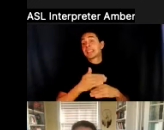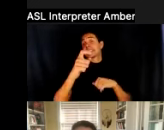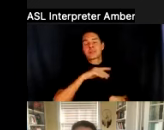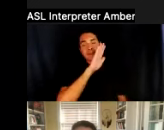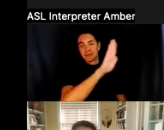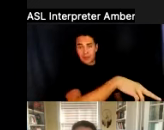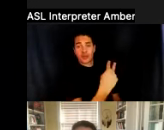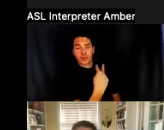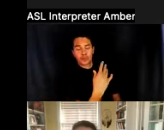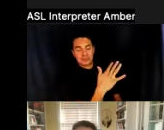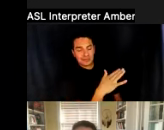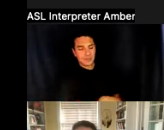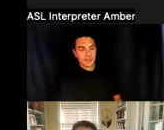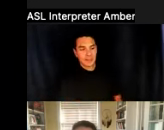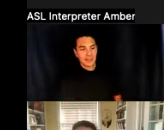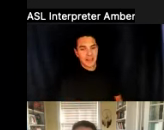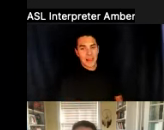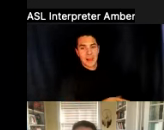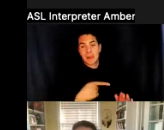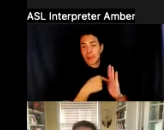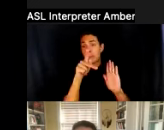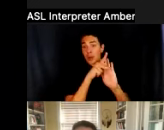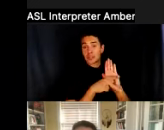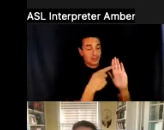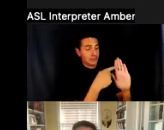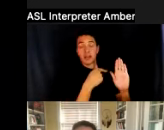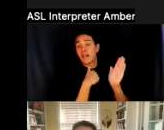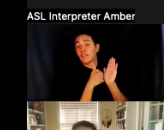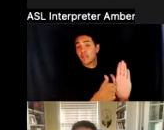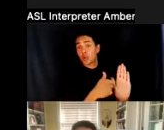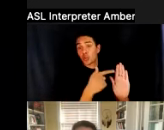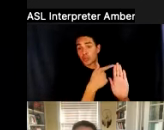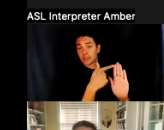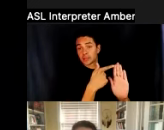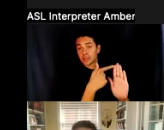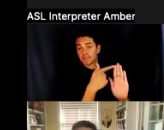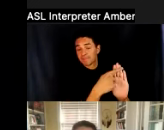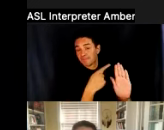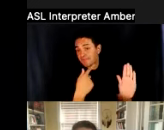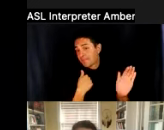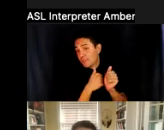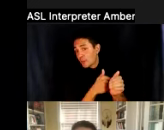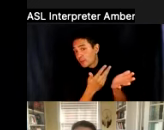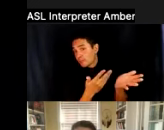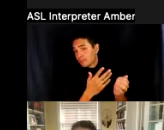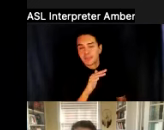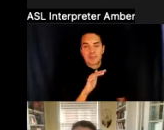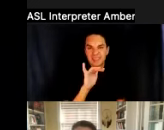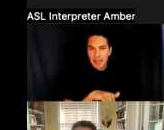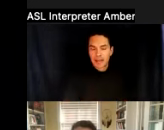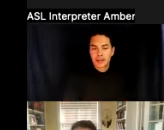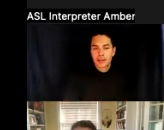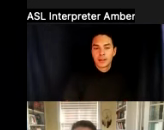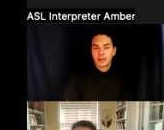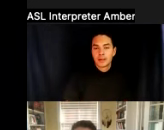look, the policy is right here. I followed the policy to what it says. You know, like